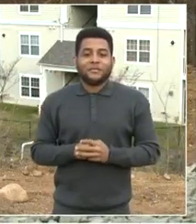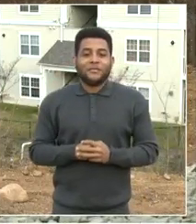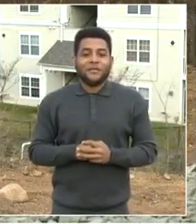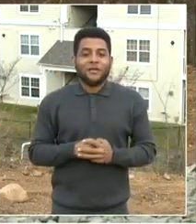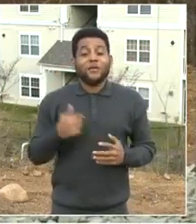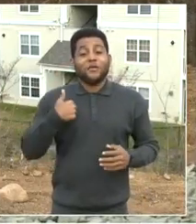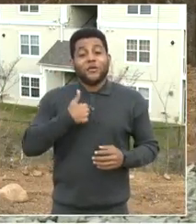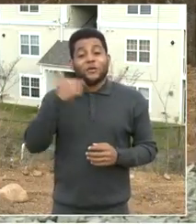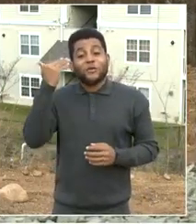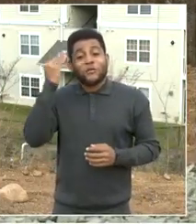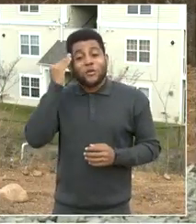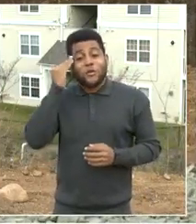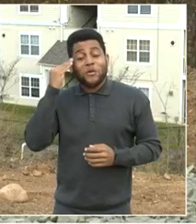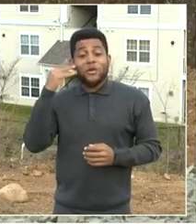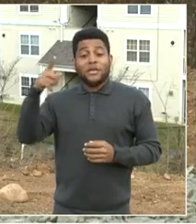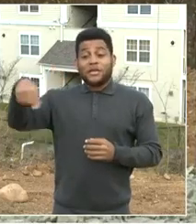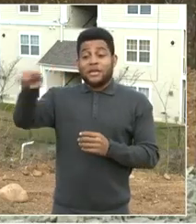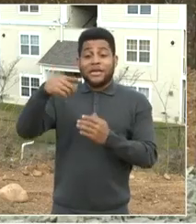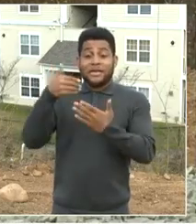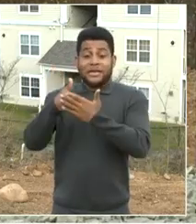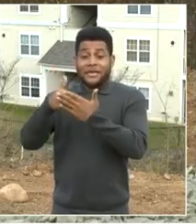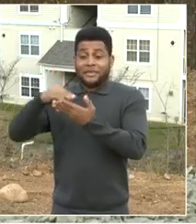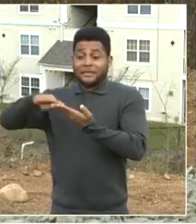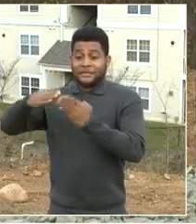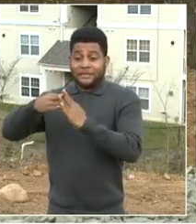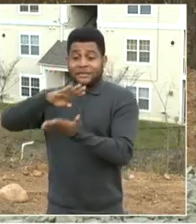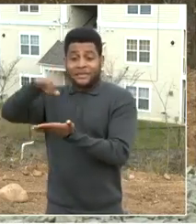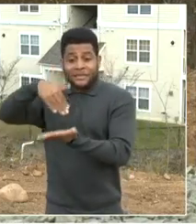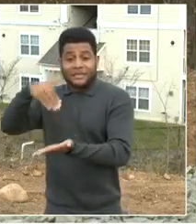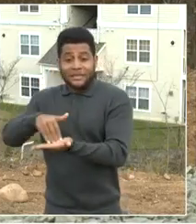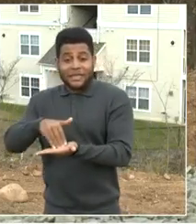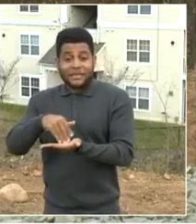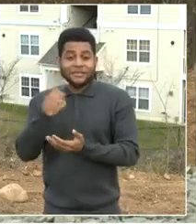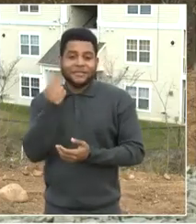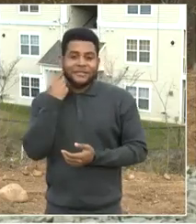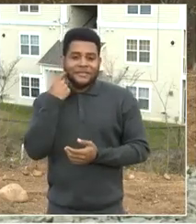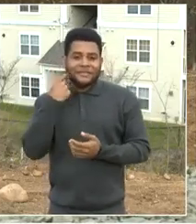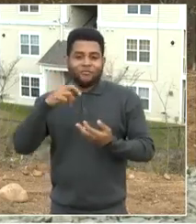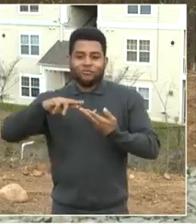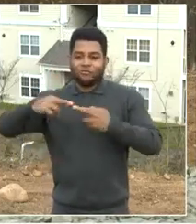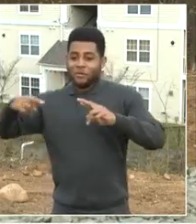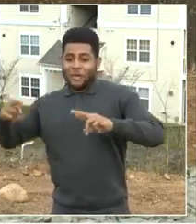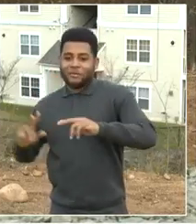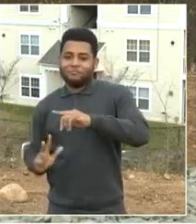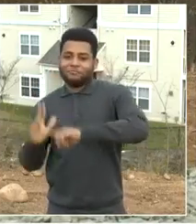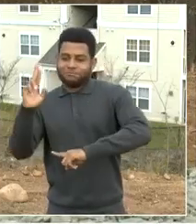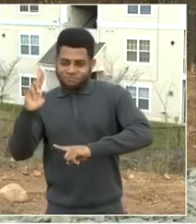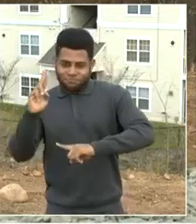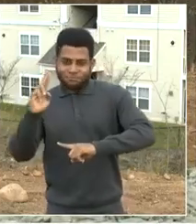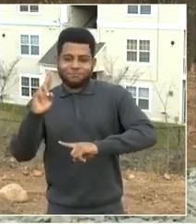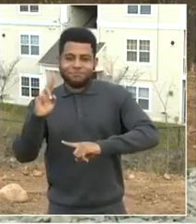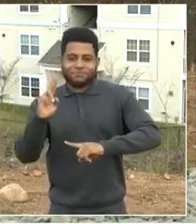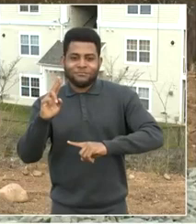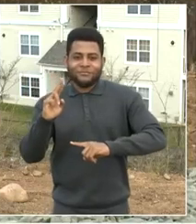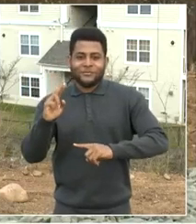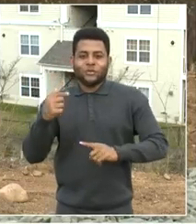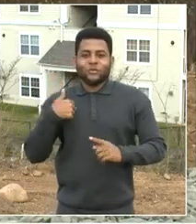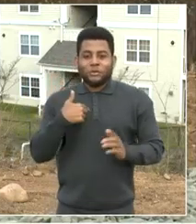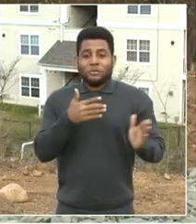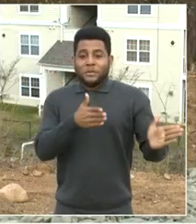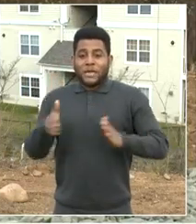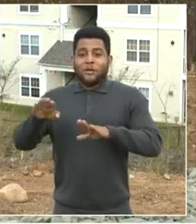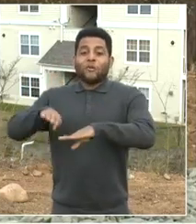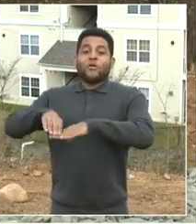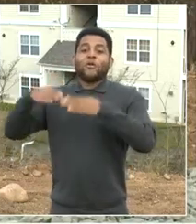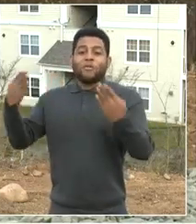on new housing and a new bank, and we're in the process of delivering a new grocery store, a Lidl, a drive-through